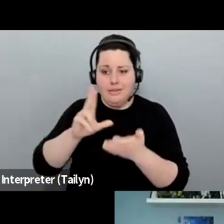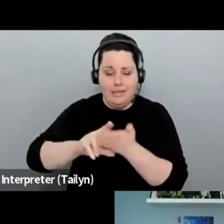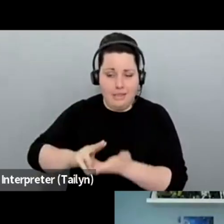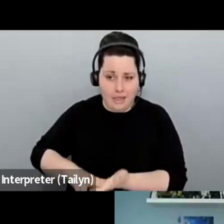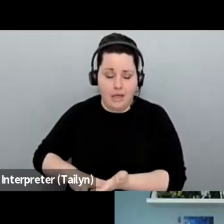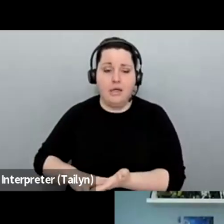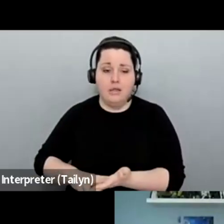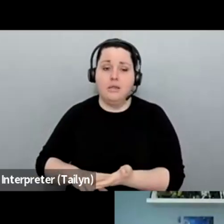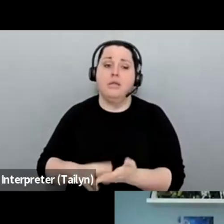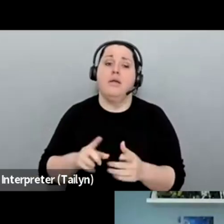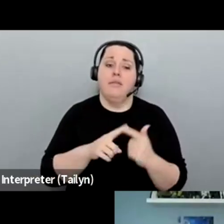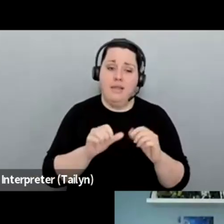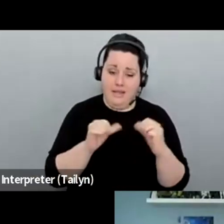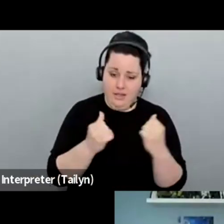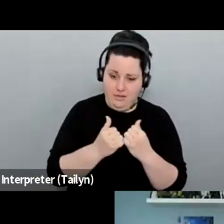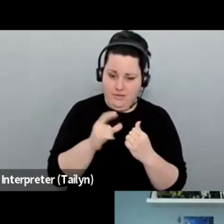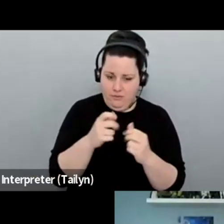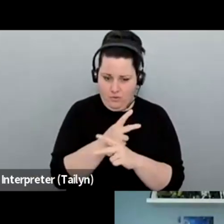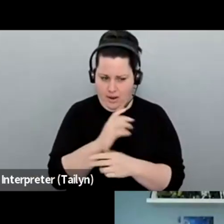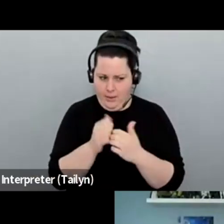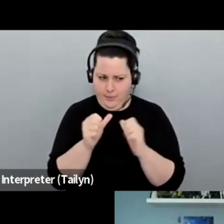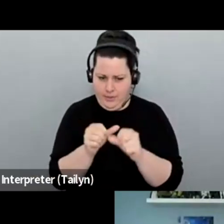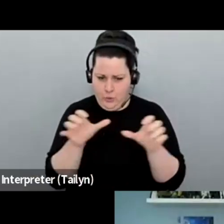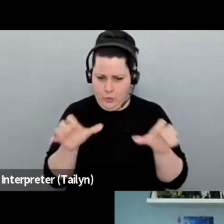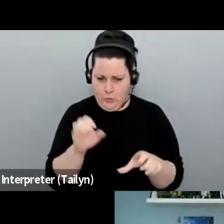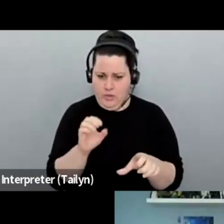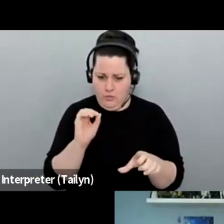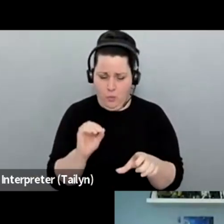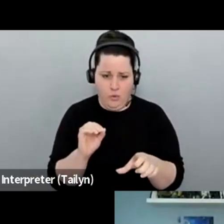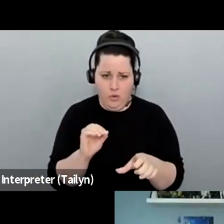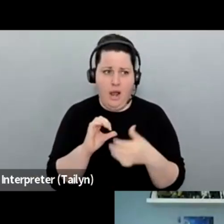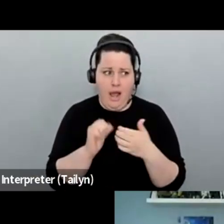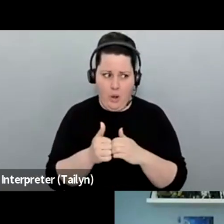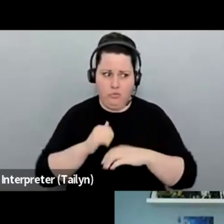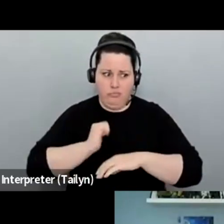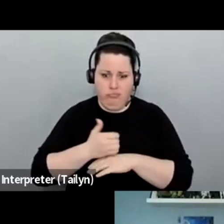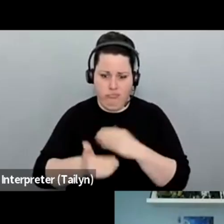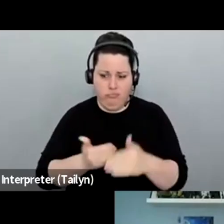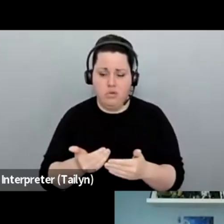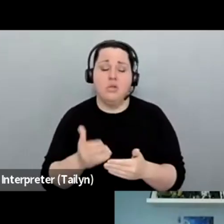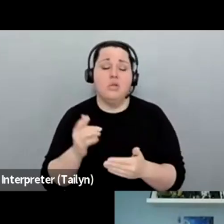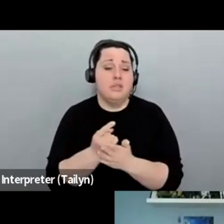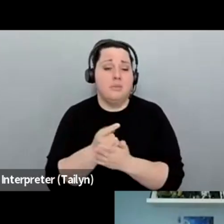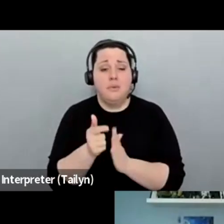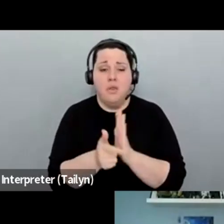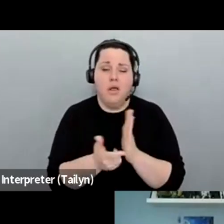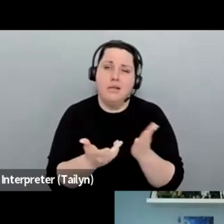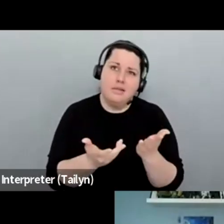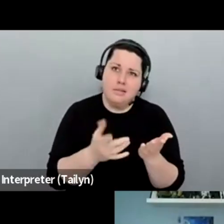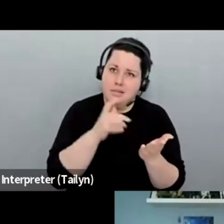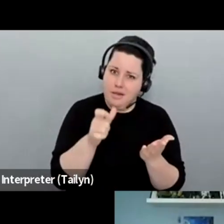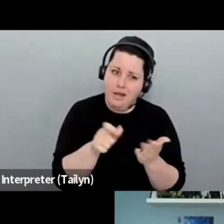then the agencies had to figure out how to carry out those executive orders or how to implement them. So sometimes the lawsuit, it's not exactly the